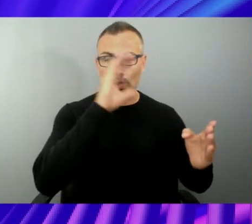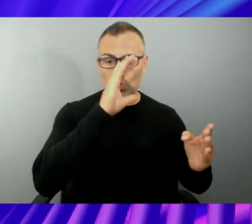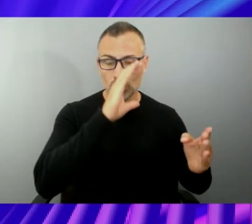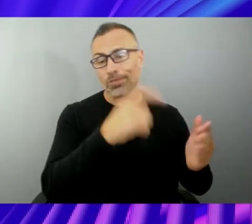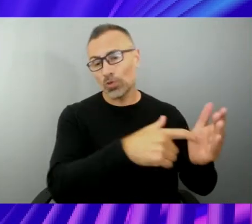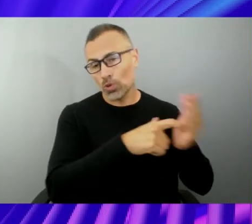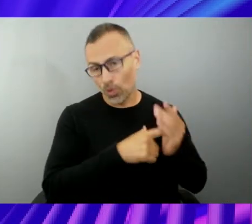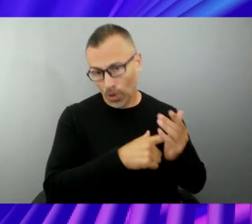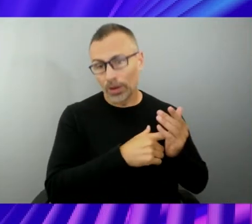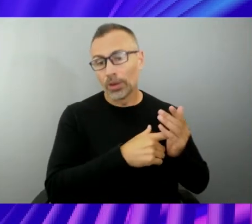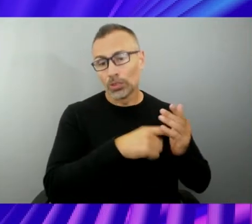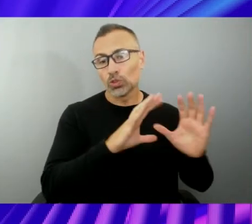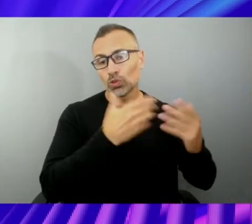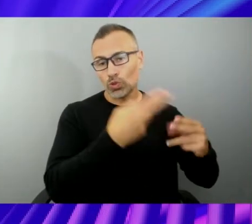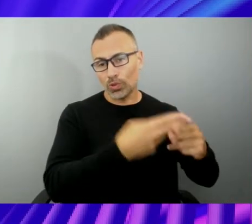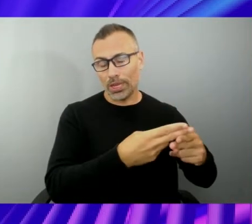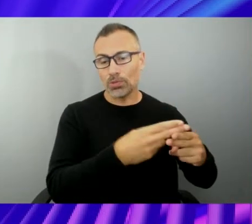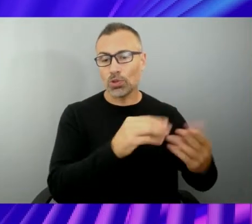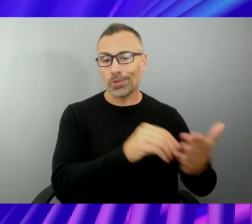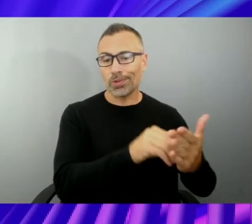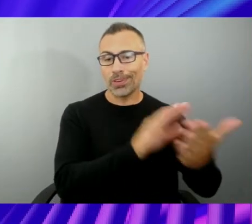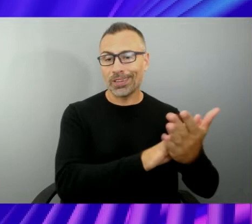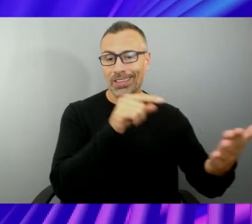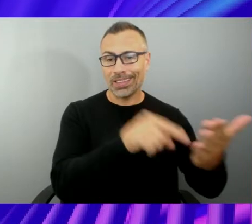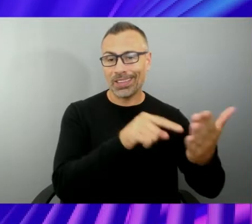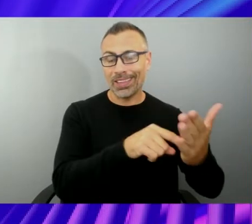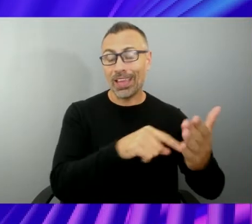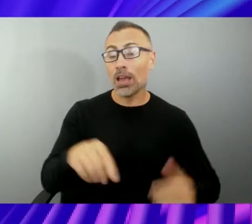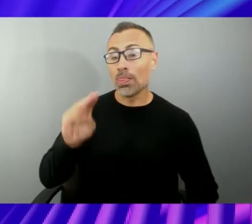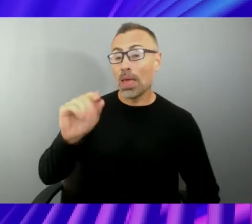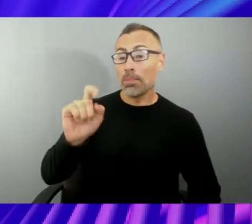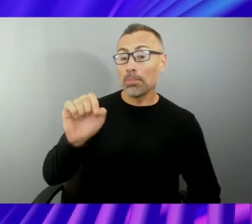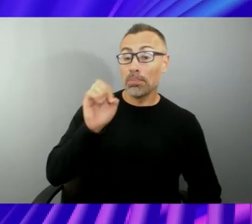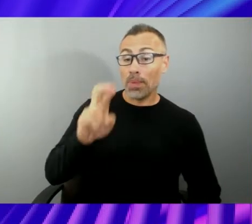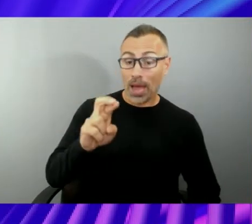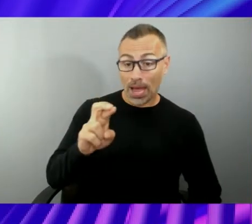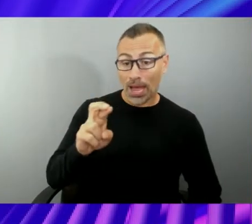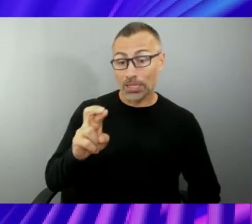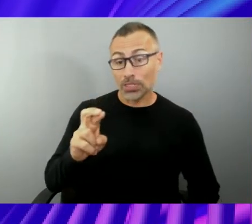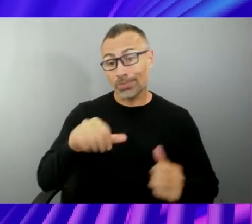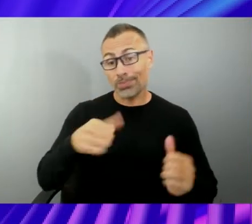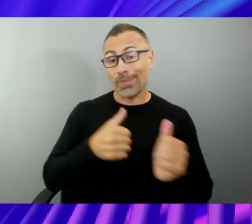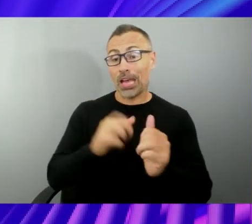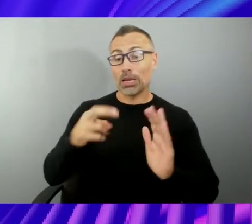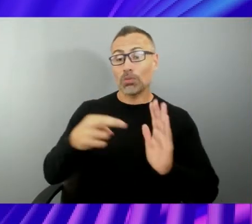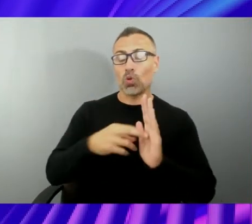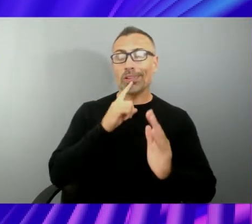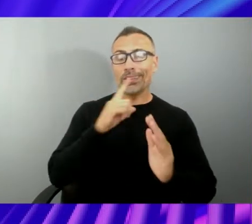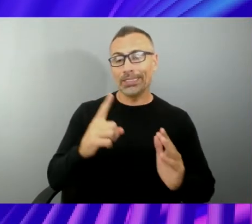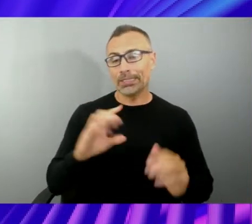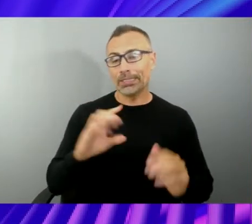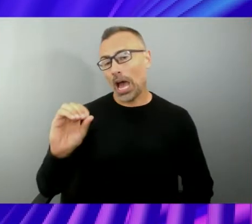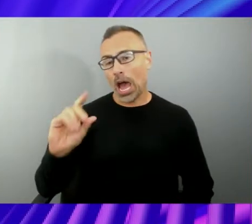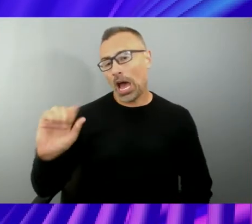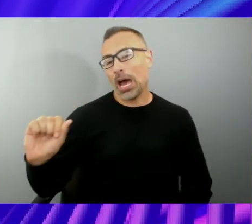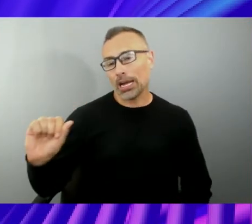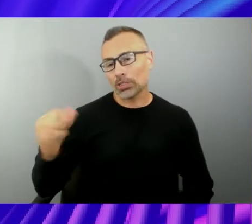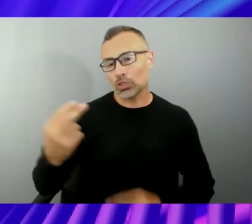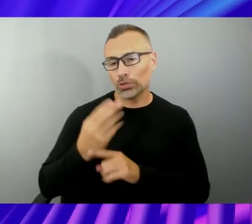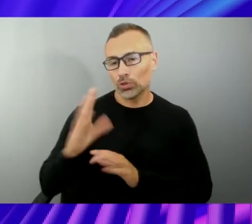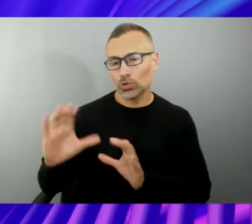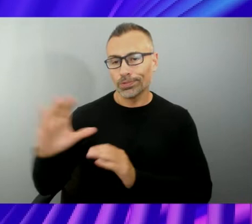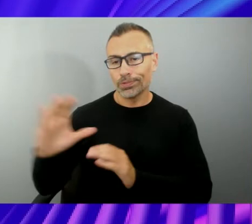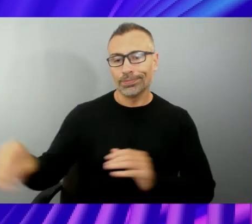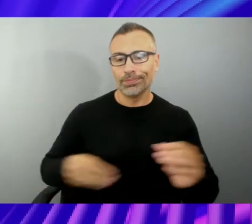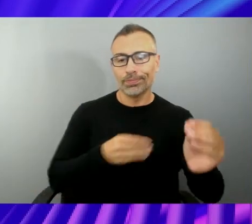we are putting here. That master backend role is nothing but your Okta user group. Okay. And then here, a few